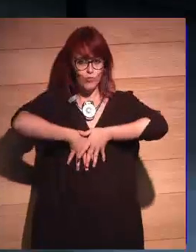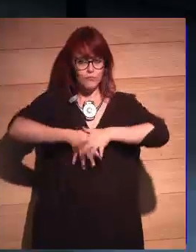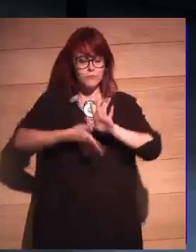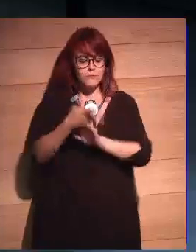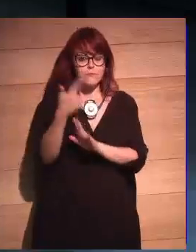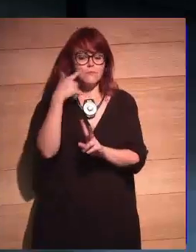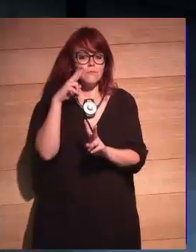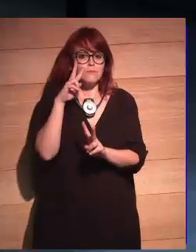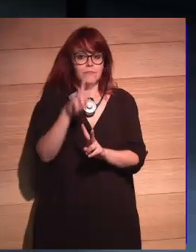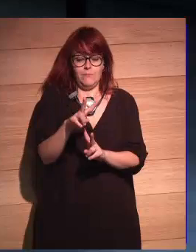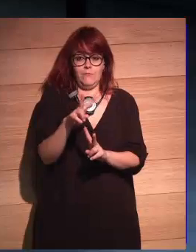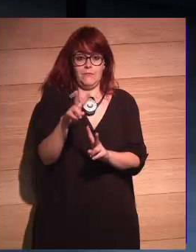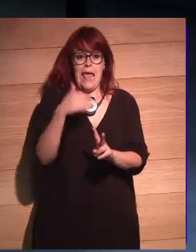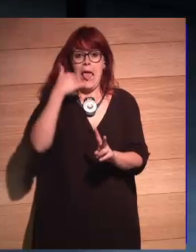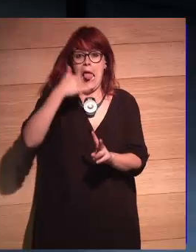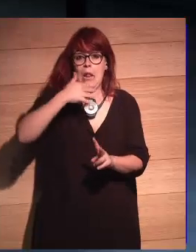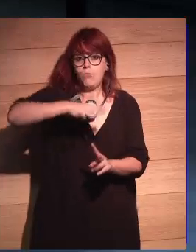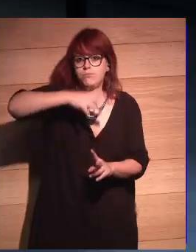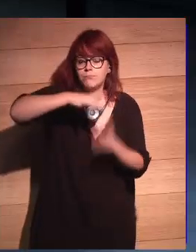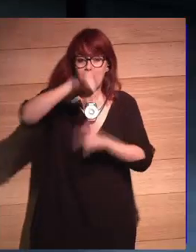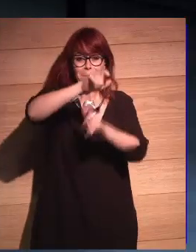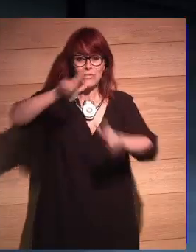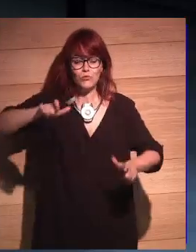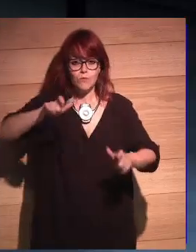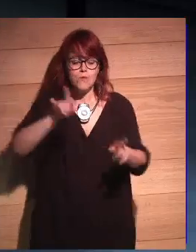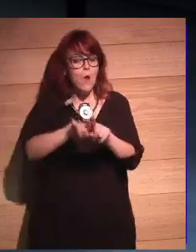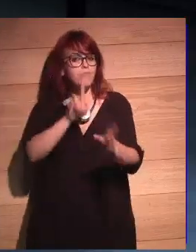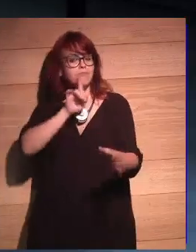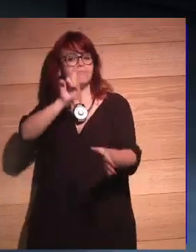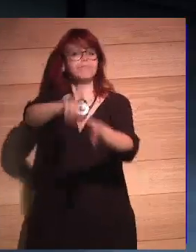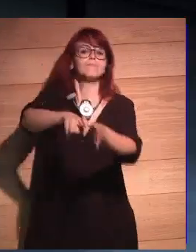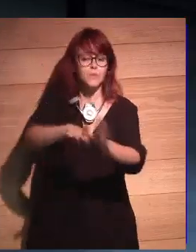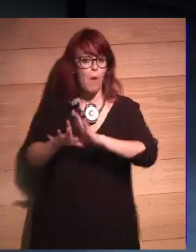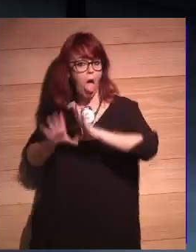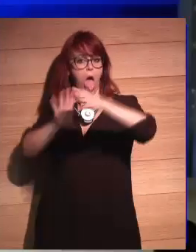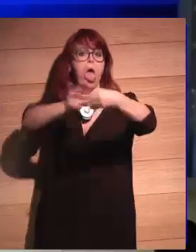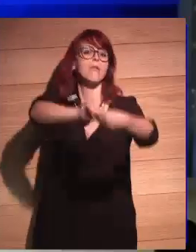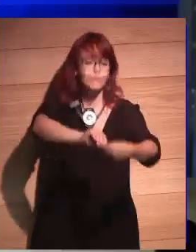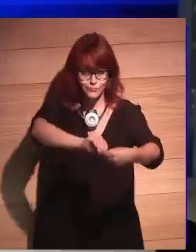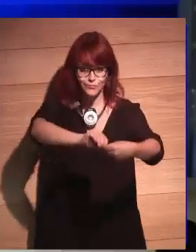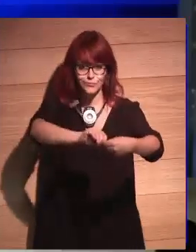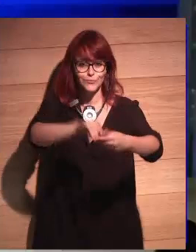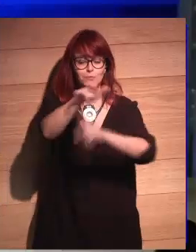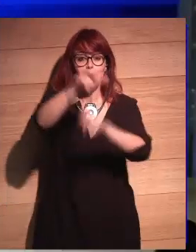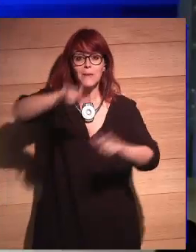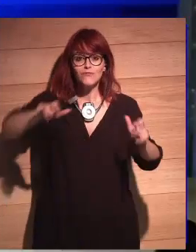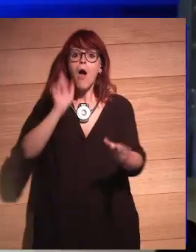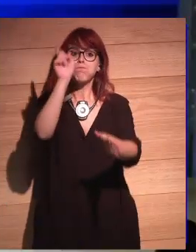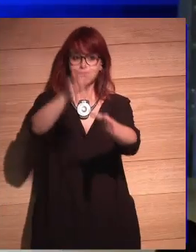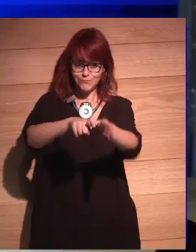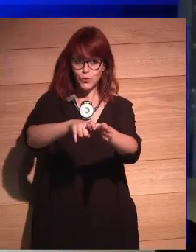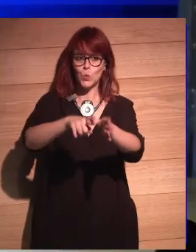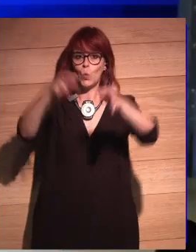was engaging, it's adaptive, it's participatory, and